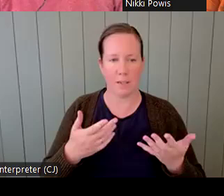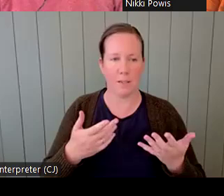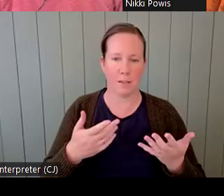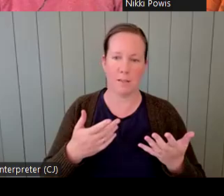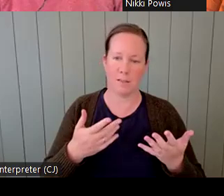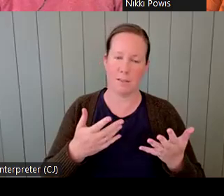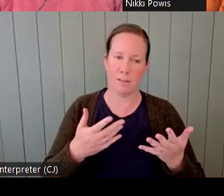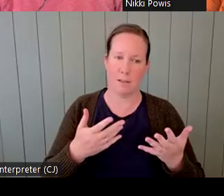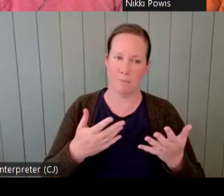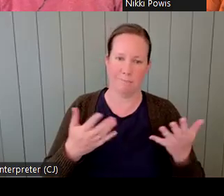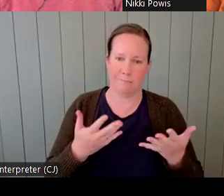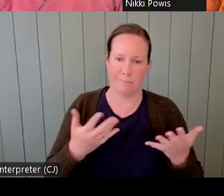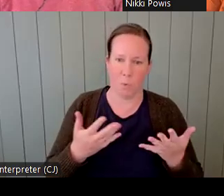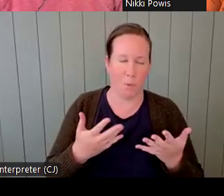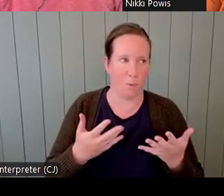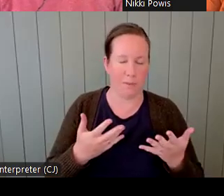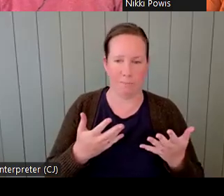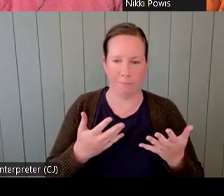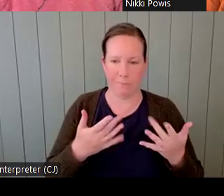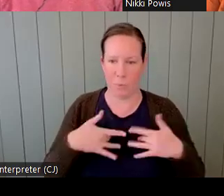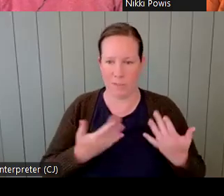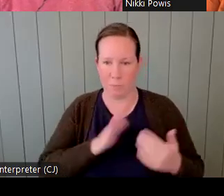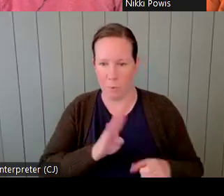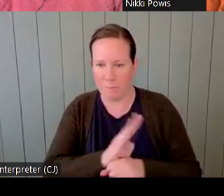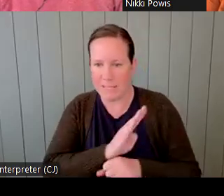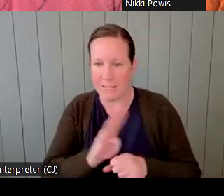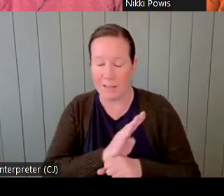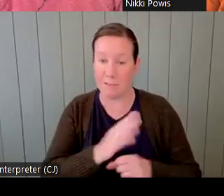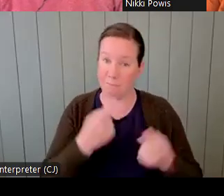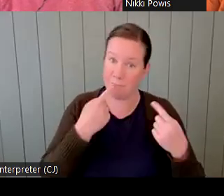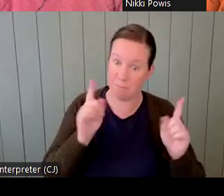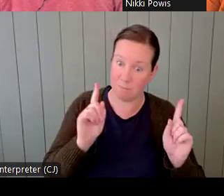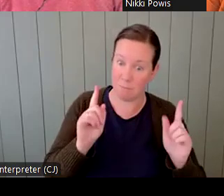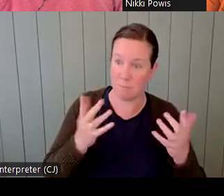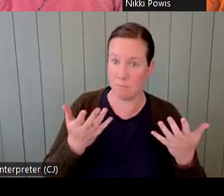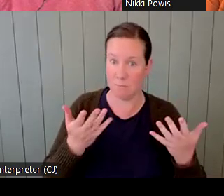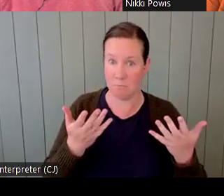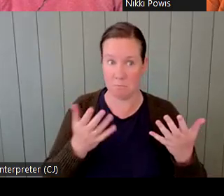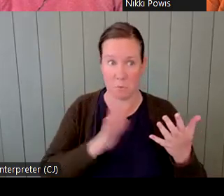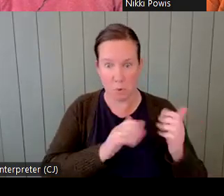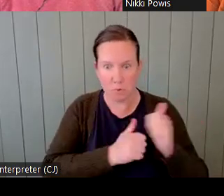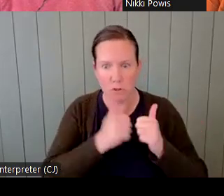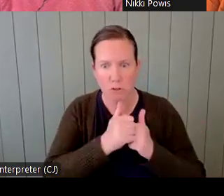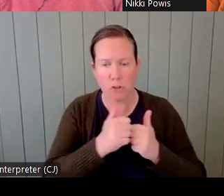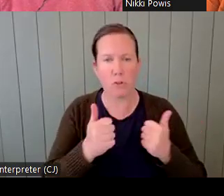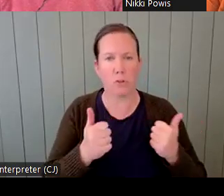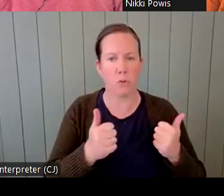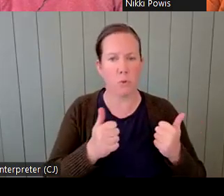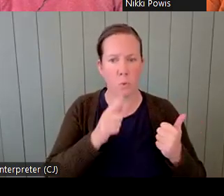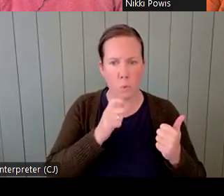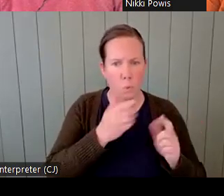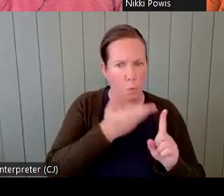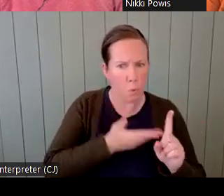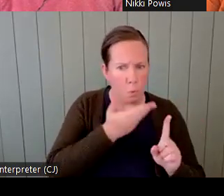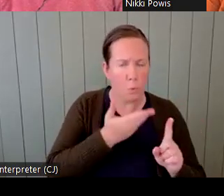So what is the efficacy of the business? How well you have structured it? How well you're going to be